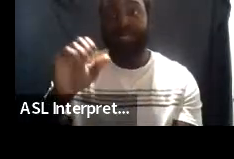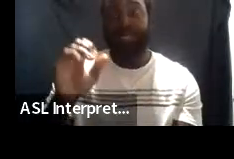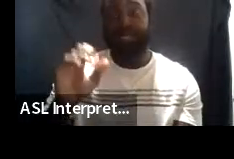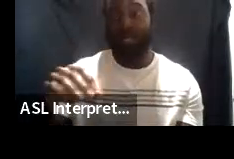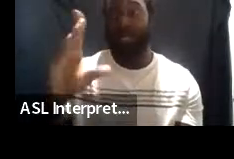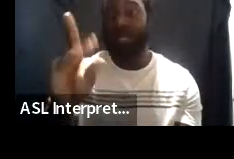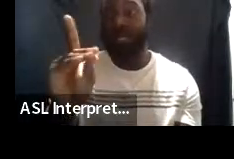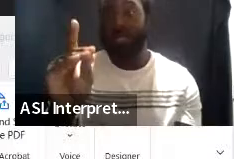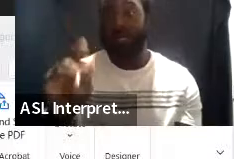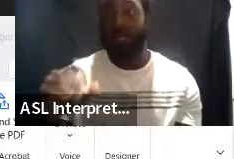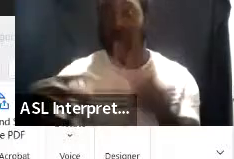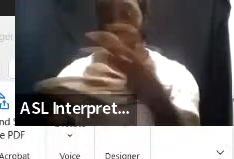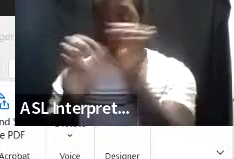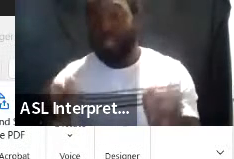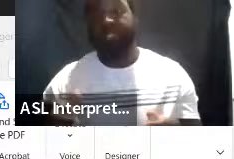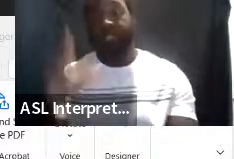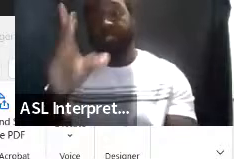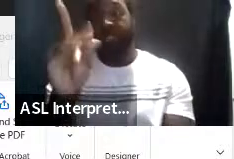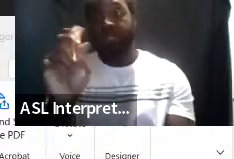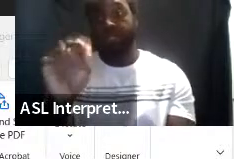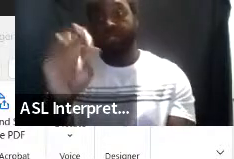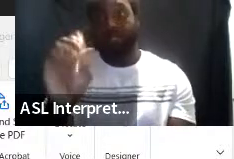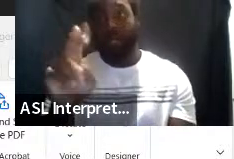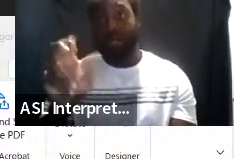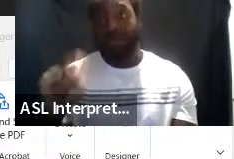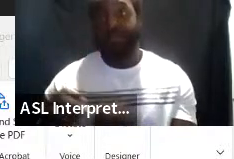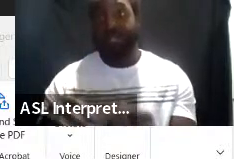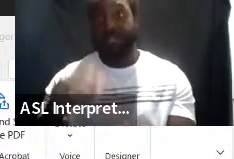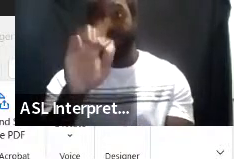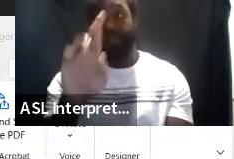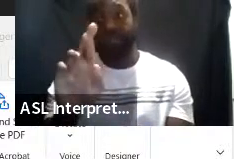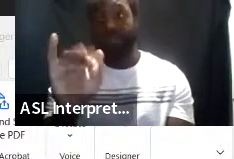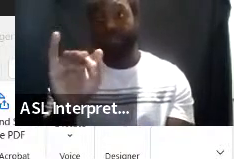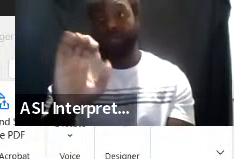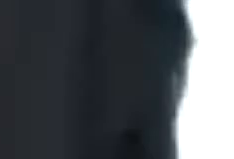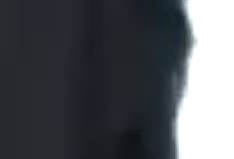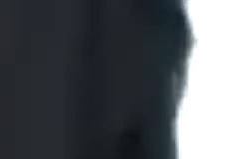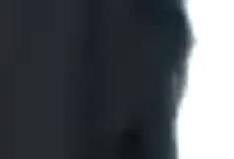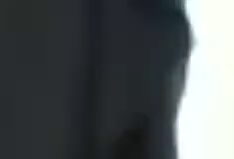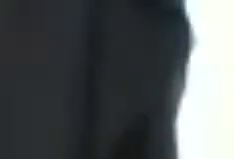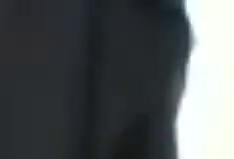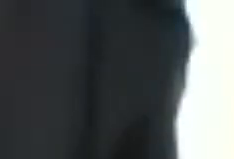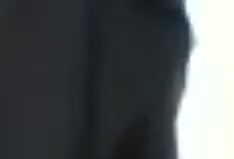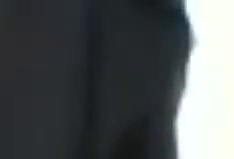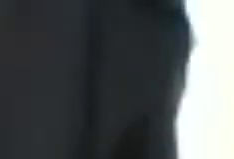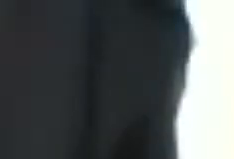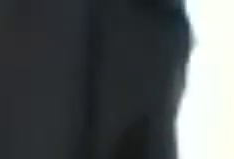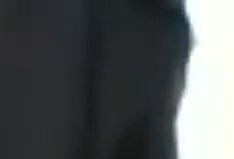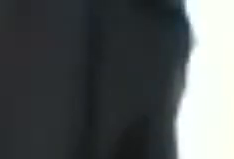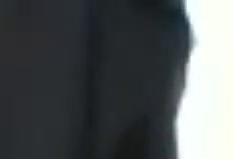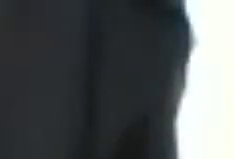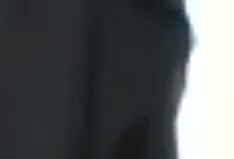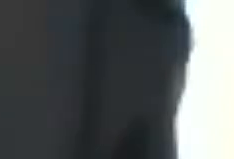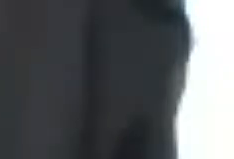who wasn't able to attend tonight, but wanted to offer some comments.